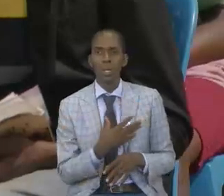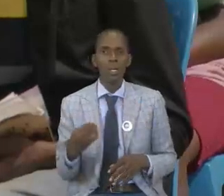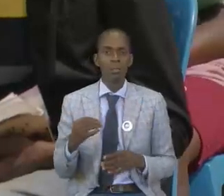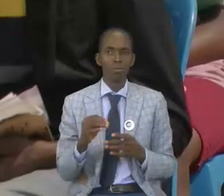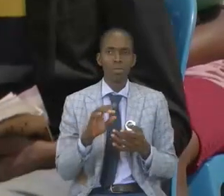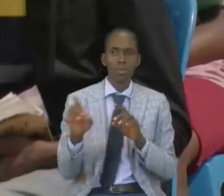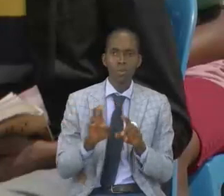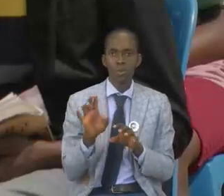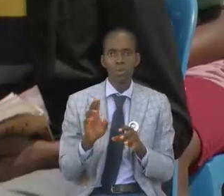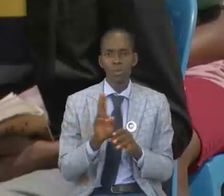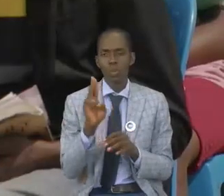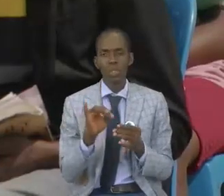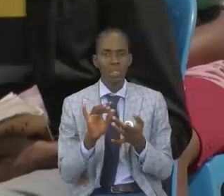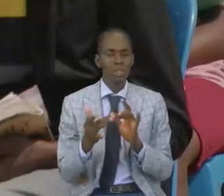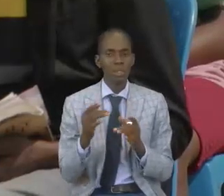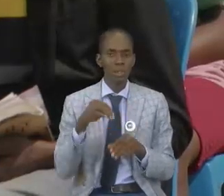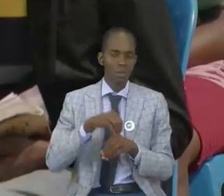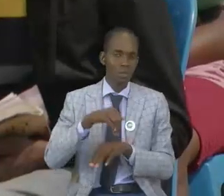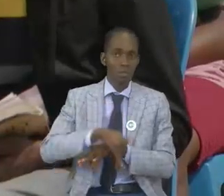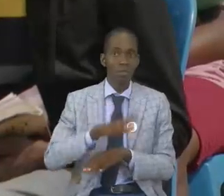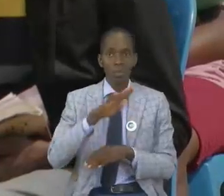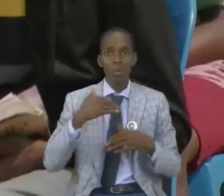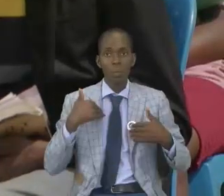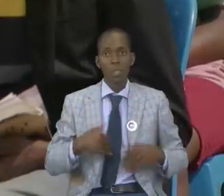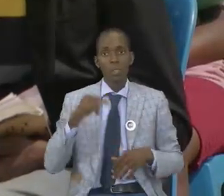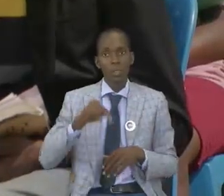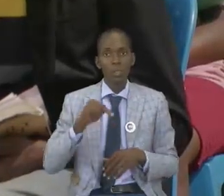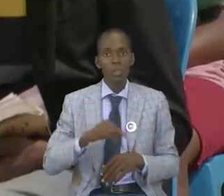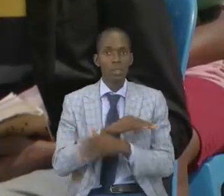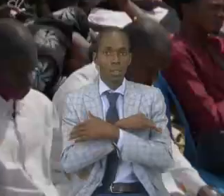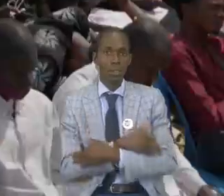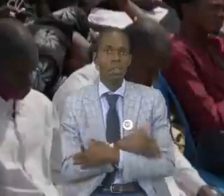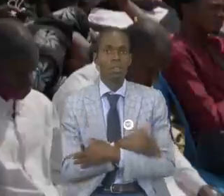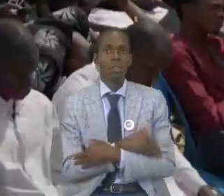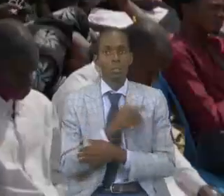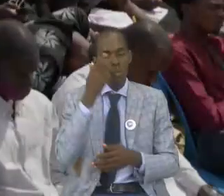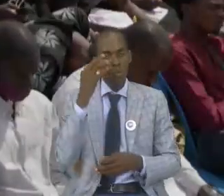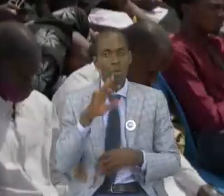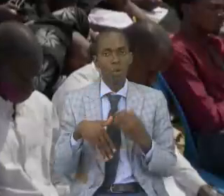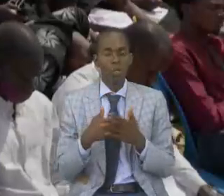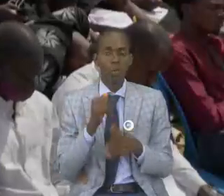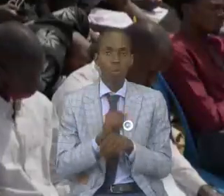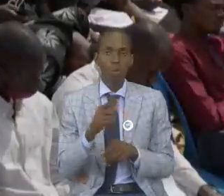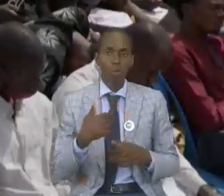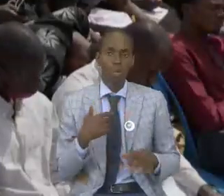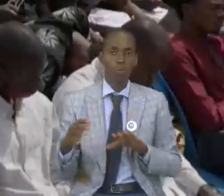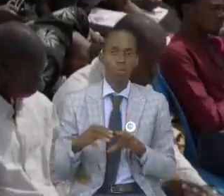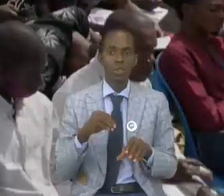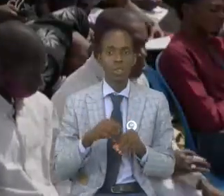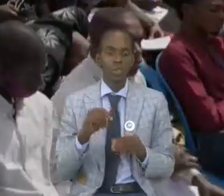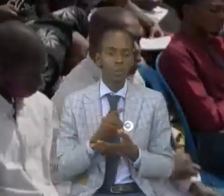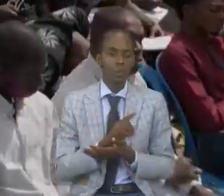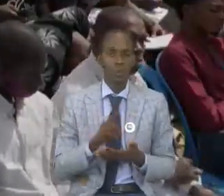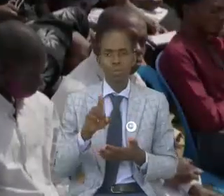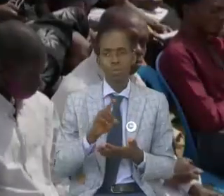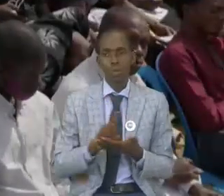that. The brain needs rest in the night because of all the work you've done. Then you're weary, you're tired, and